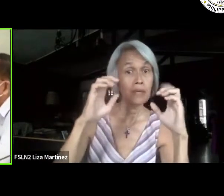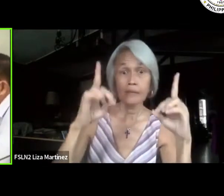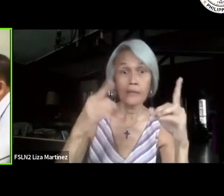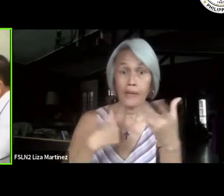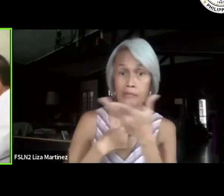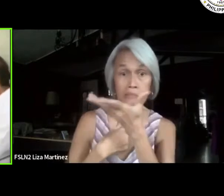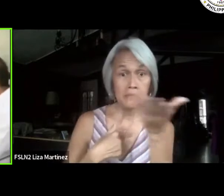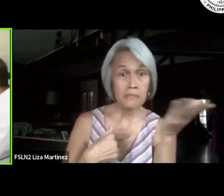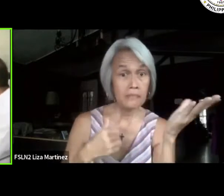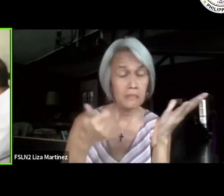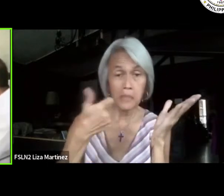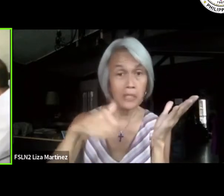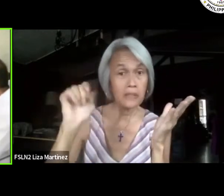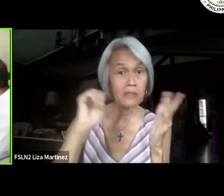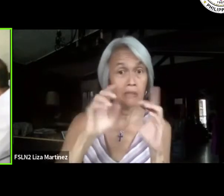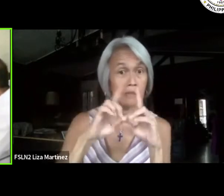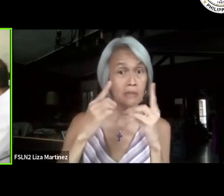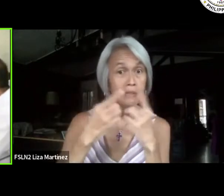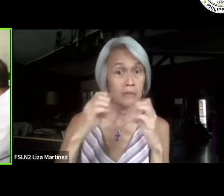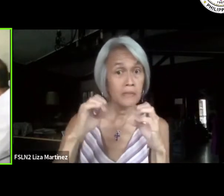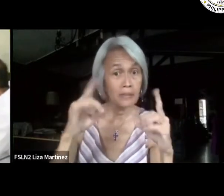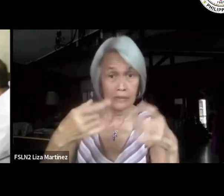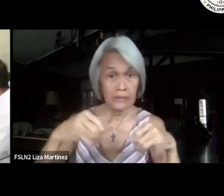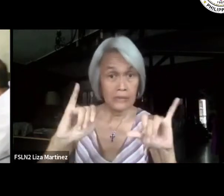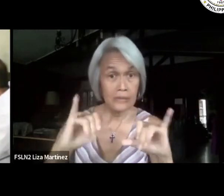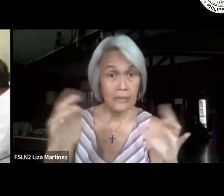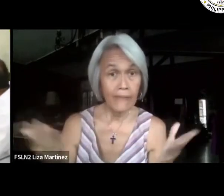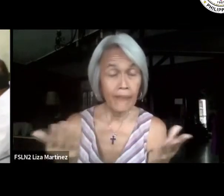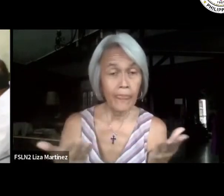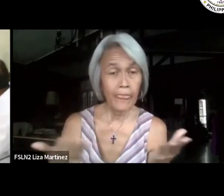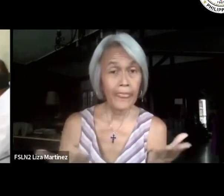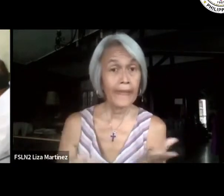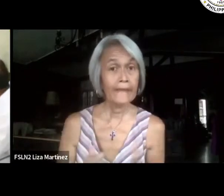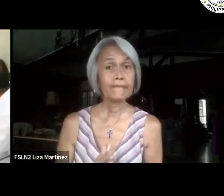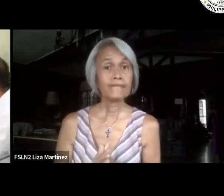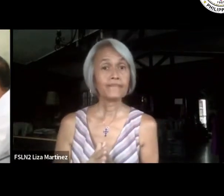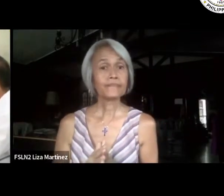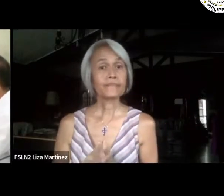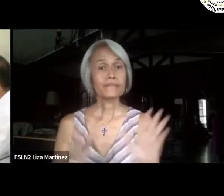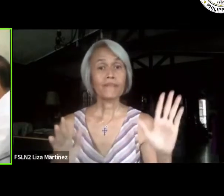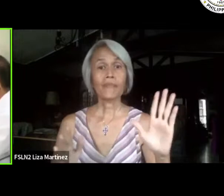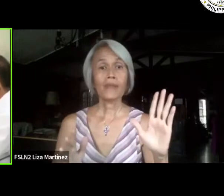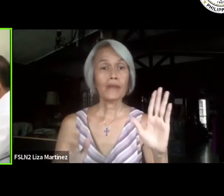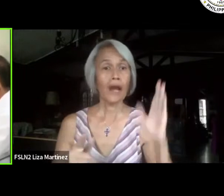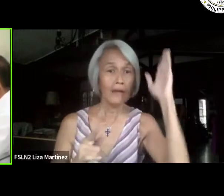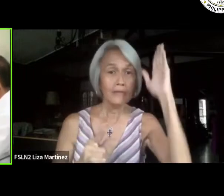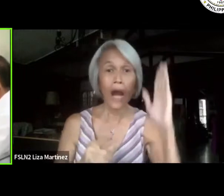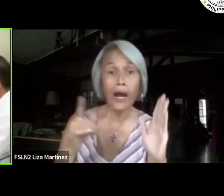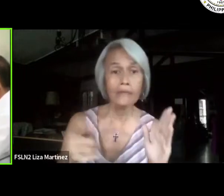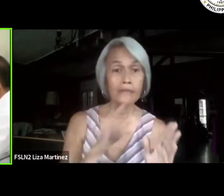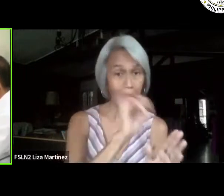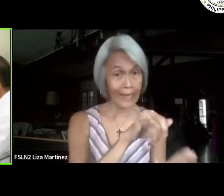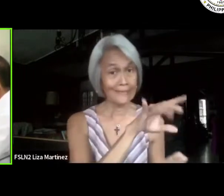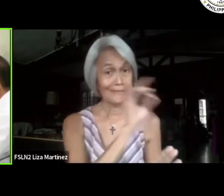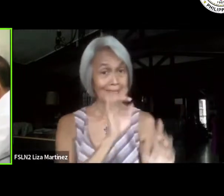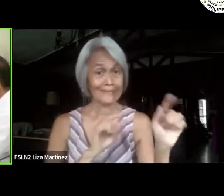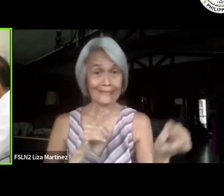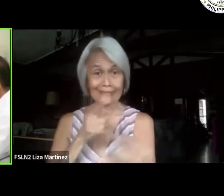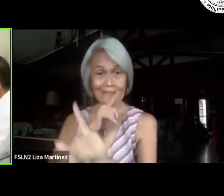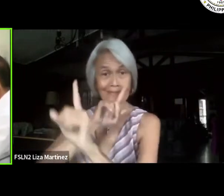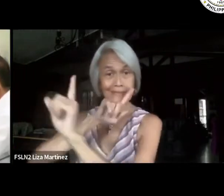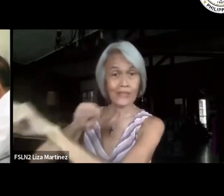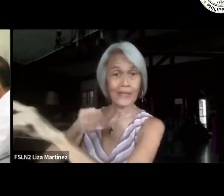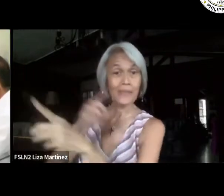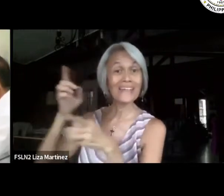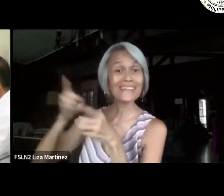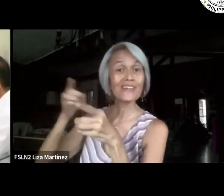Anyone from the Department of Education? Your Honor. Yes, Joyce. I'm Director Joyce Andaya. Okay.